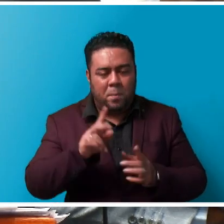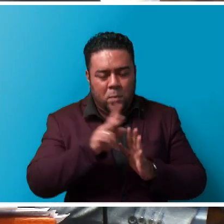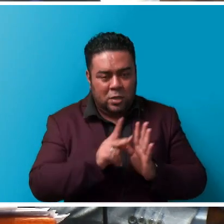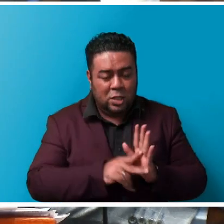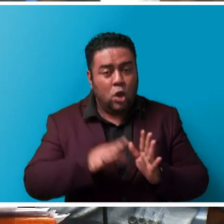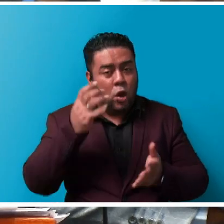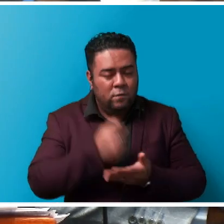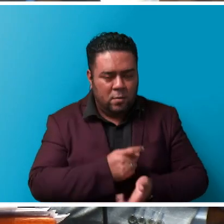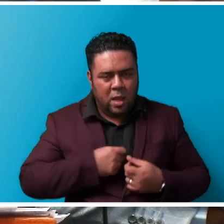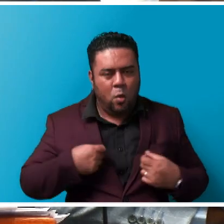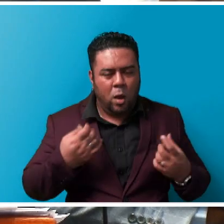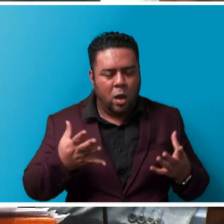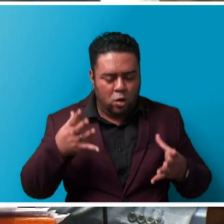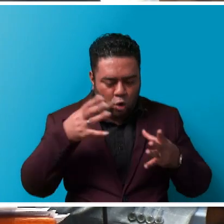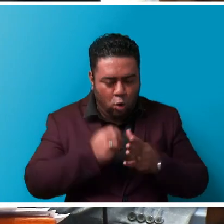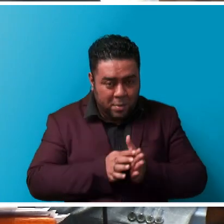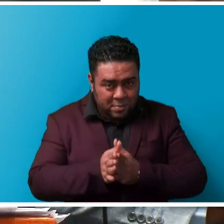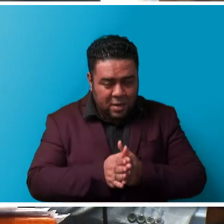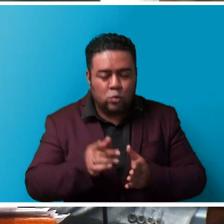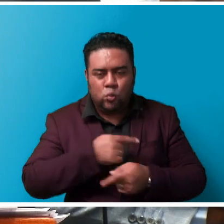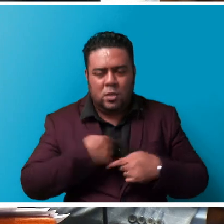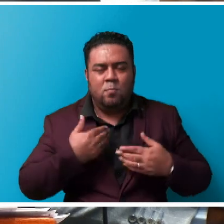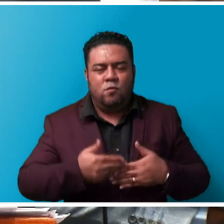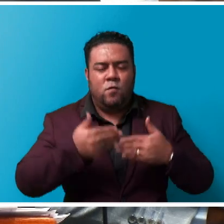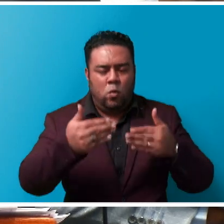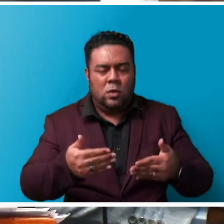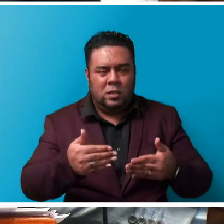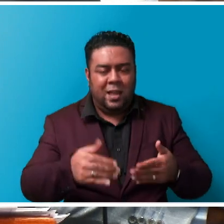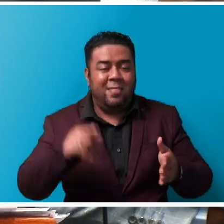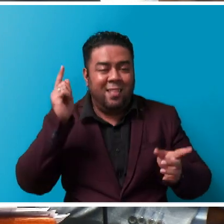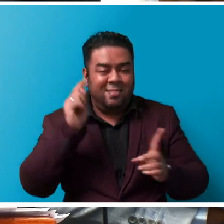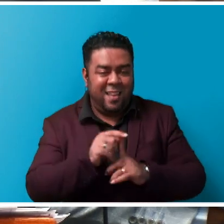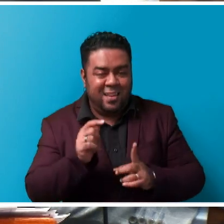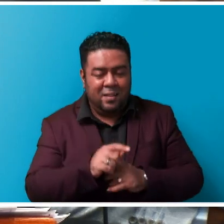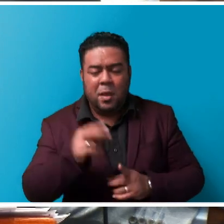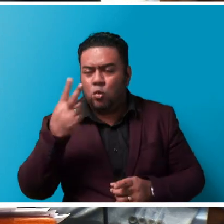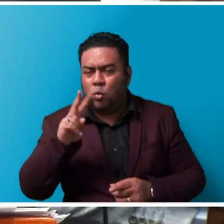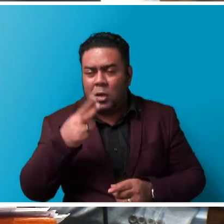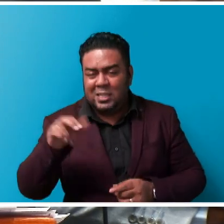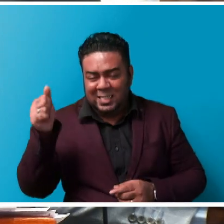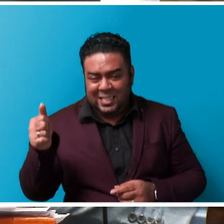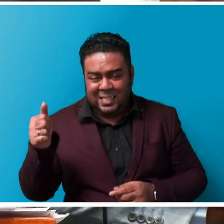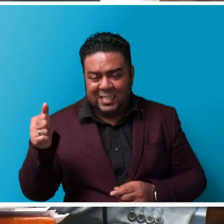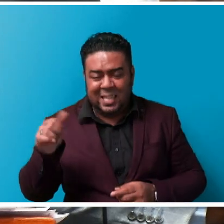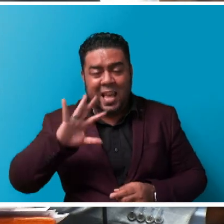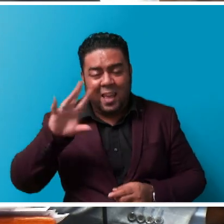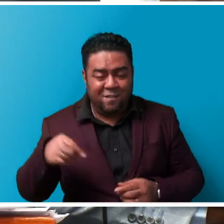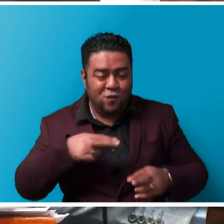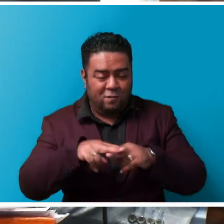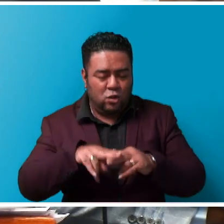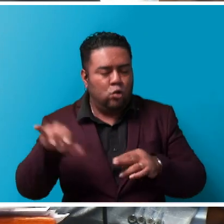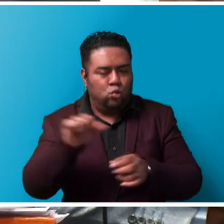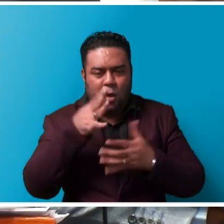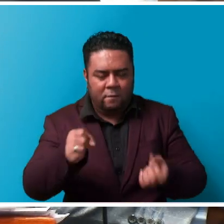our commitment as we move forward, and the target that by 2026, every Fijian should have access